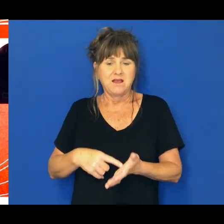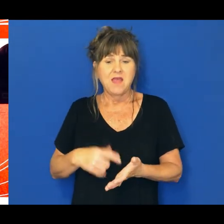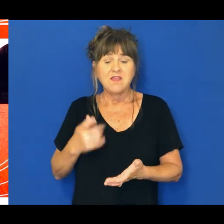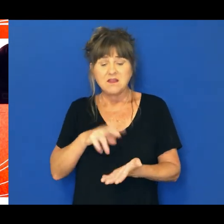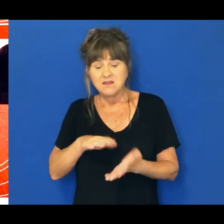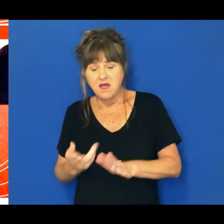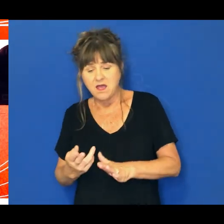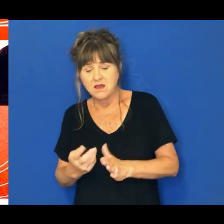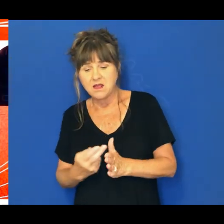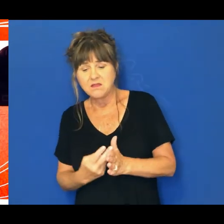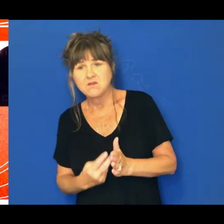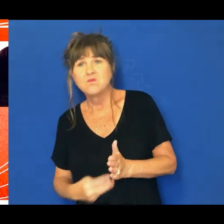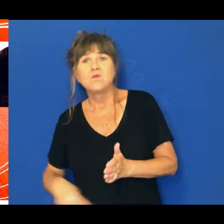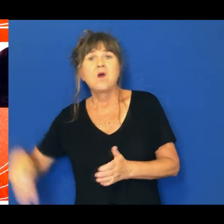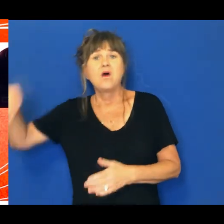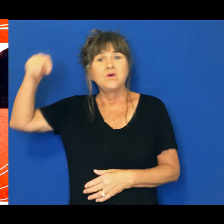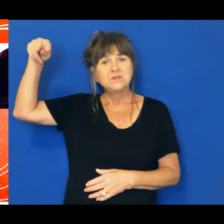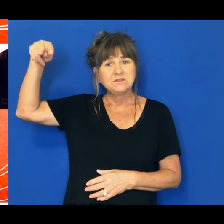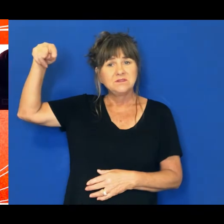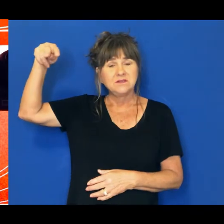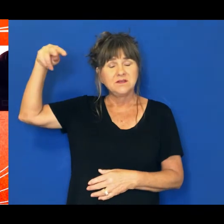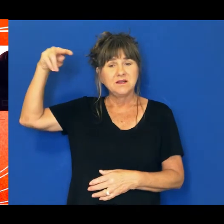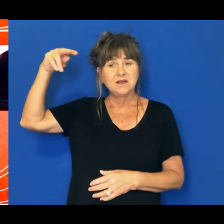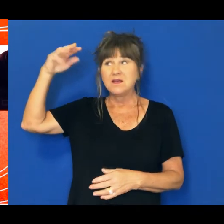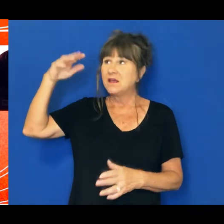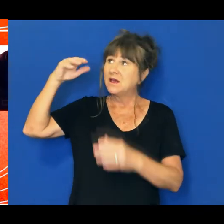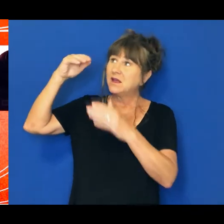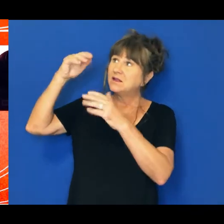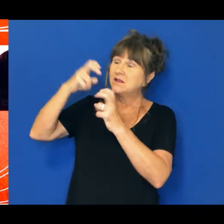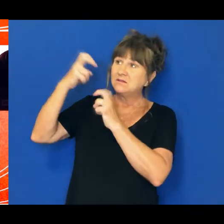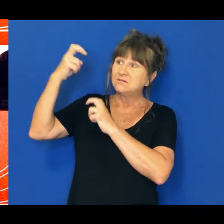Spirit, goes to heaven next to the Father, and says, I'm giving you this